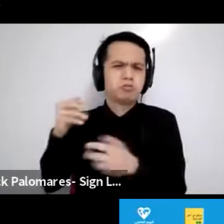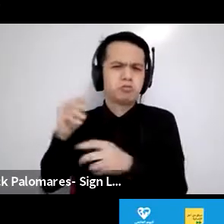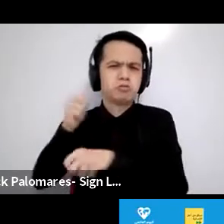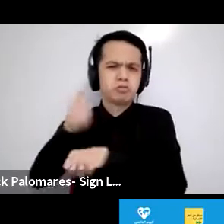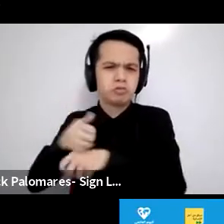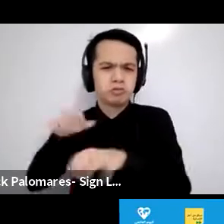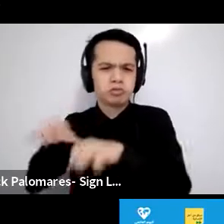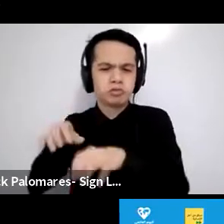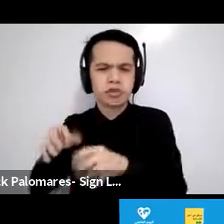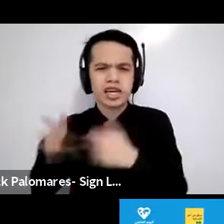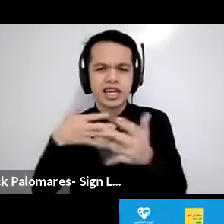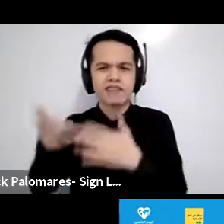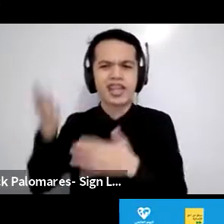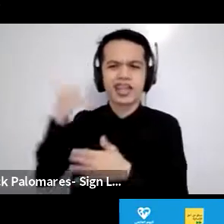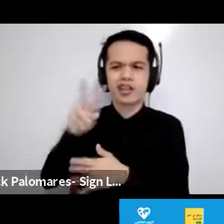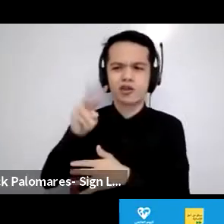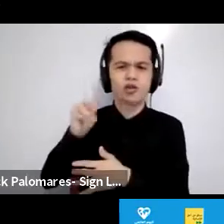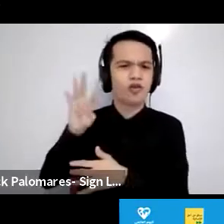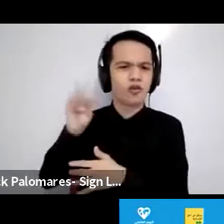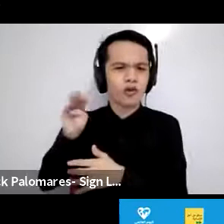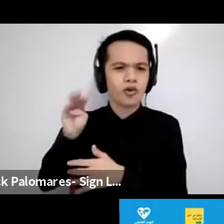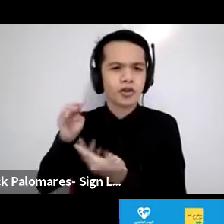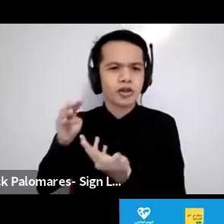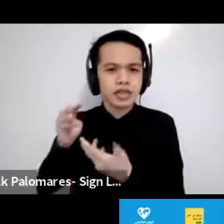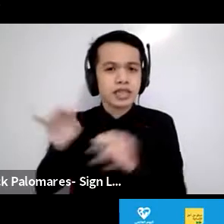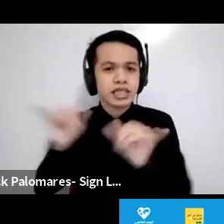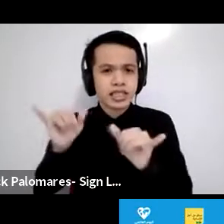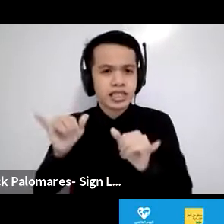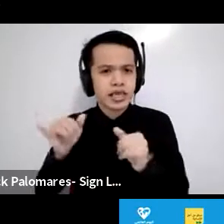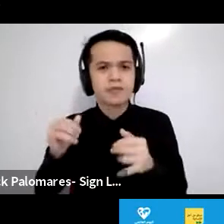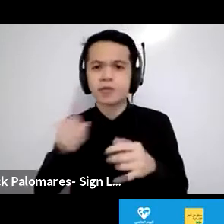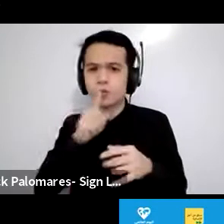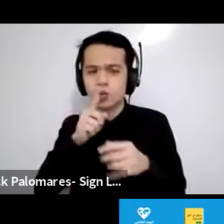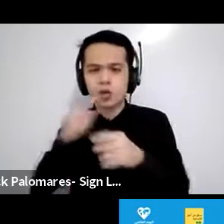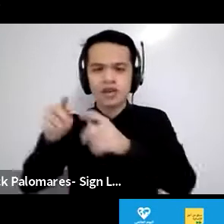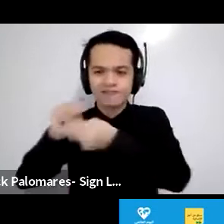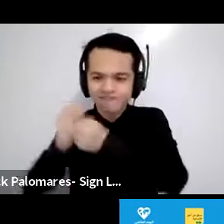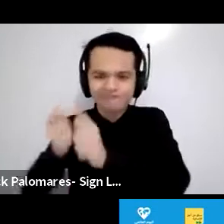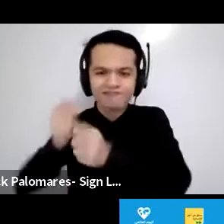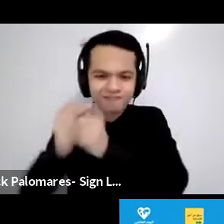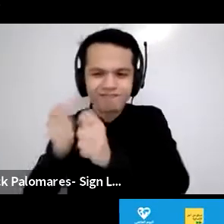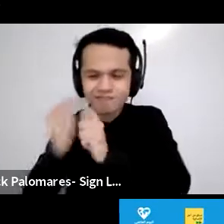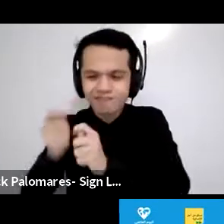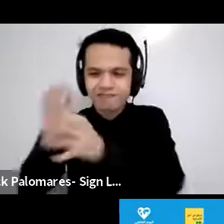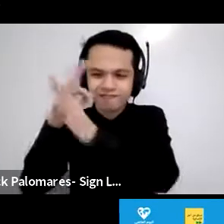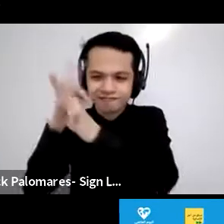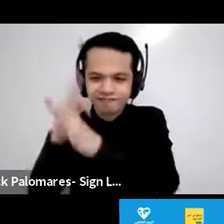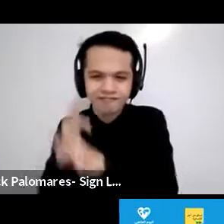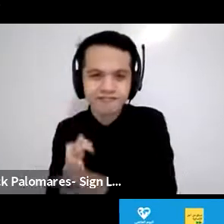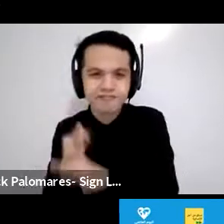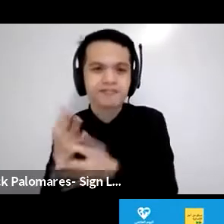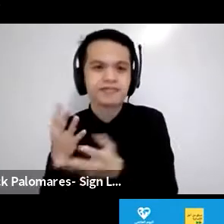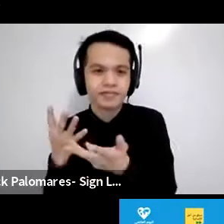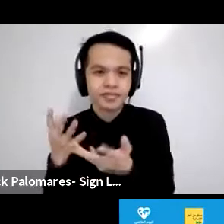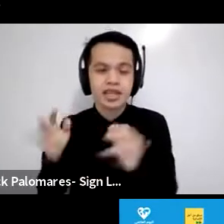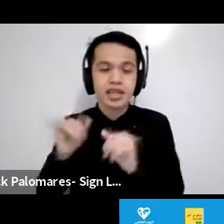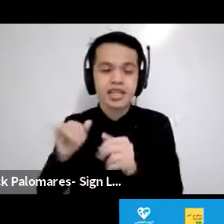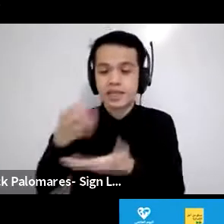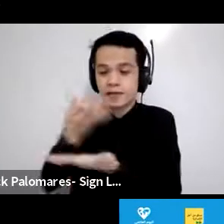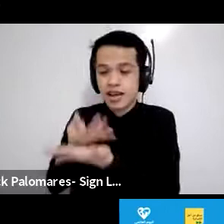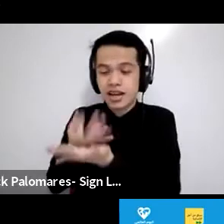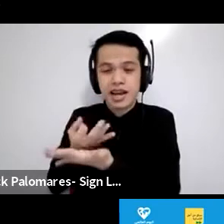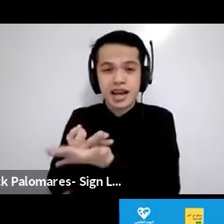since 2014 and has gone through several adjustments and fine-tuning. The digital cash transfer